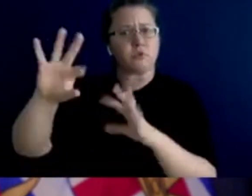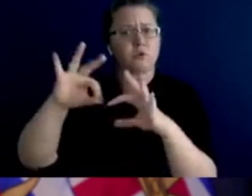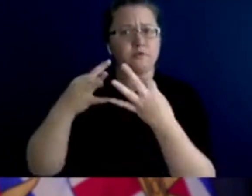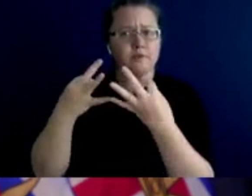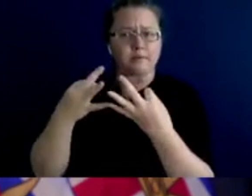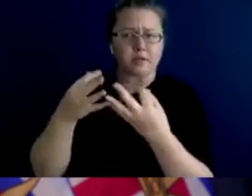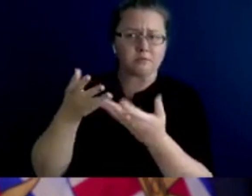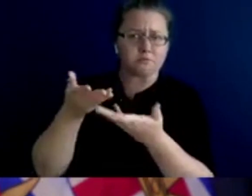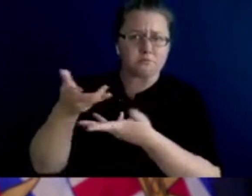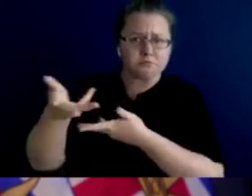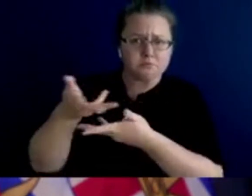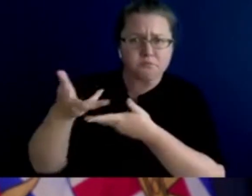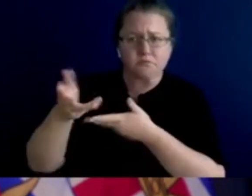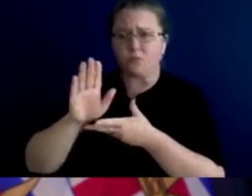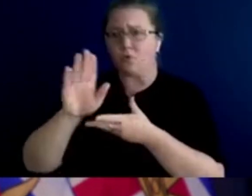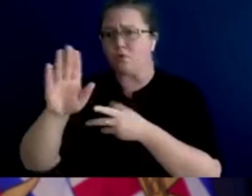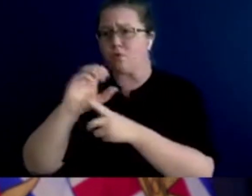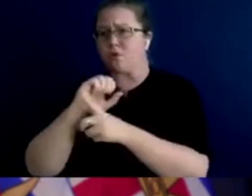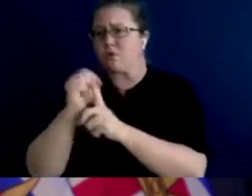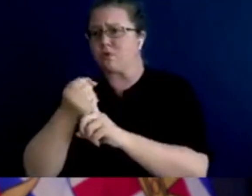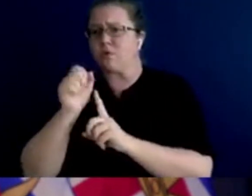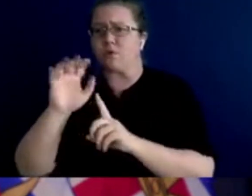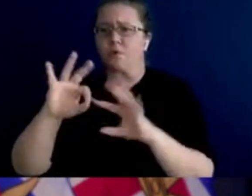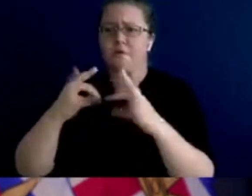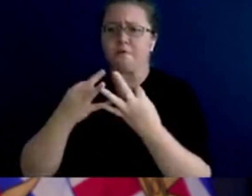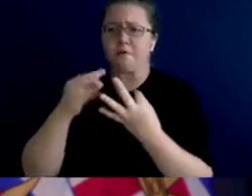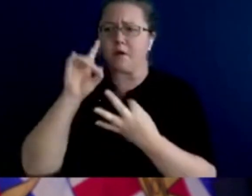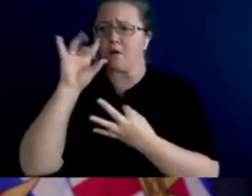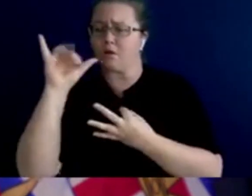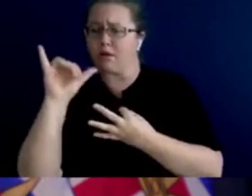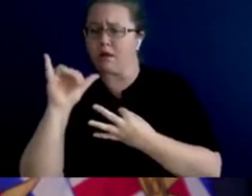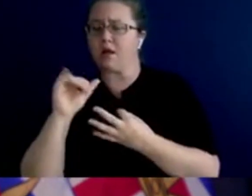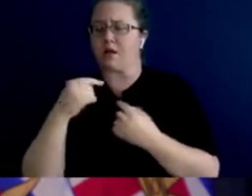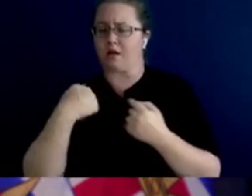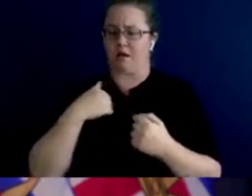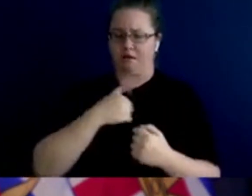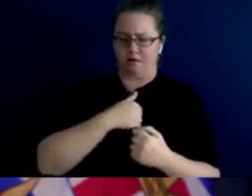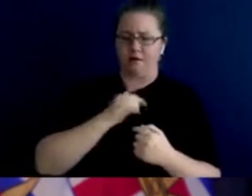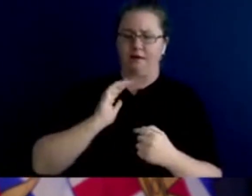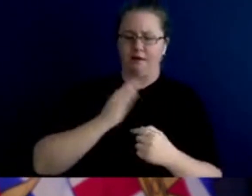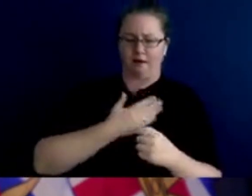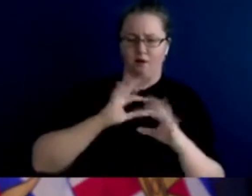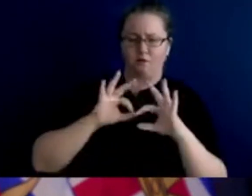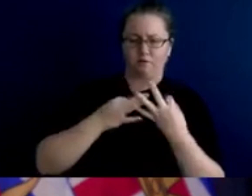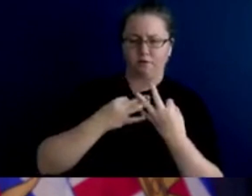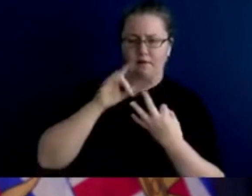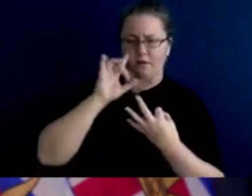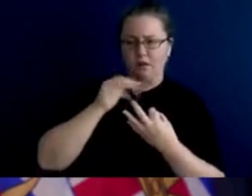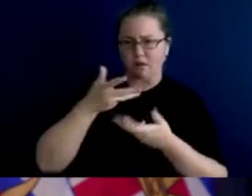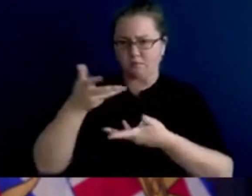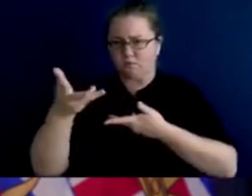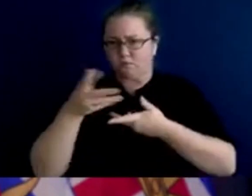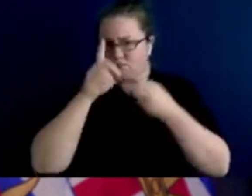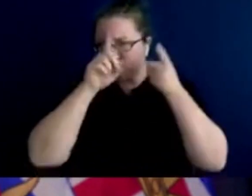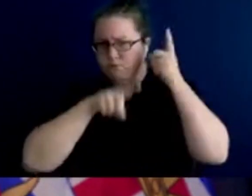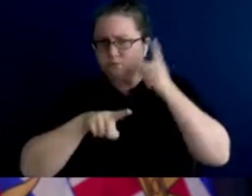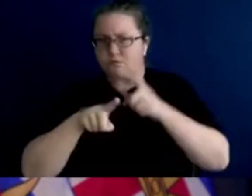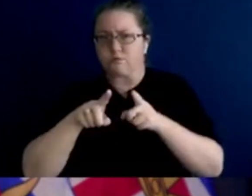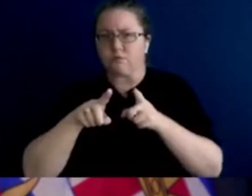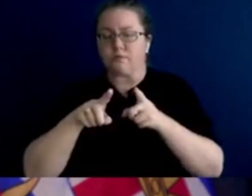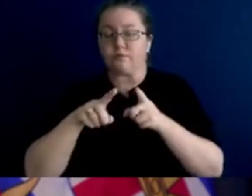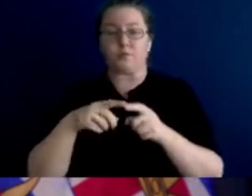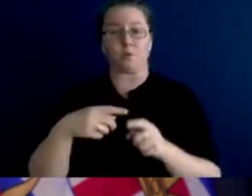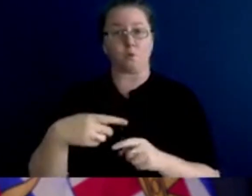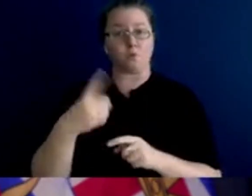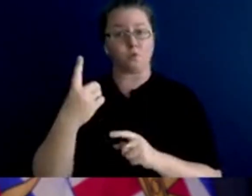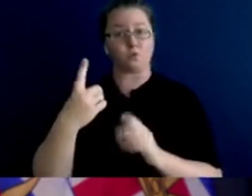partner with one or two other families that have children the same age that you can keep and have that agreement and talk to each other about how